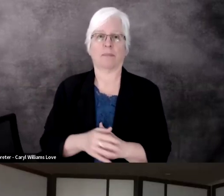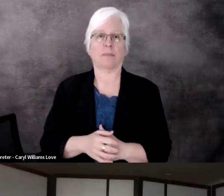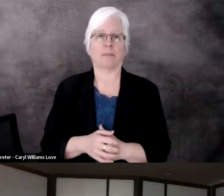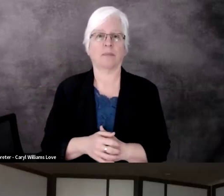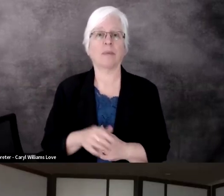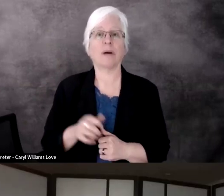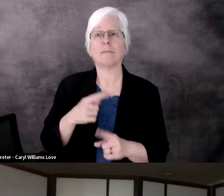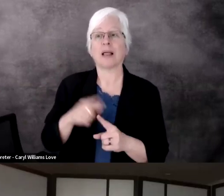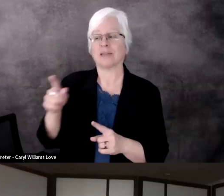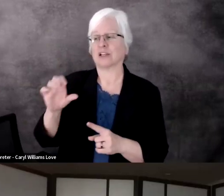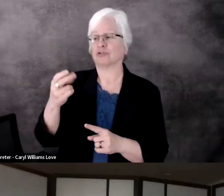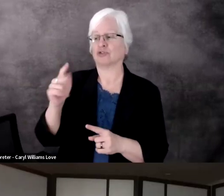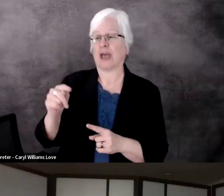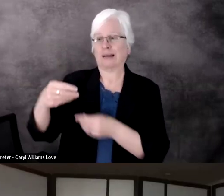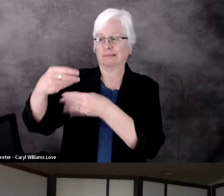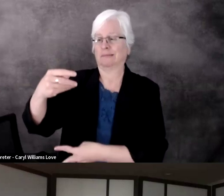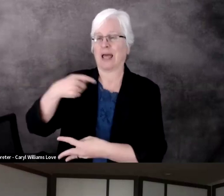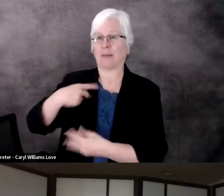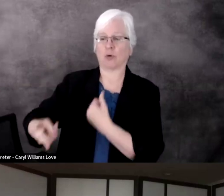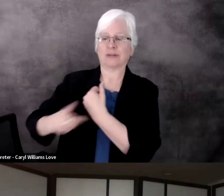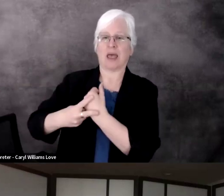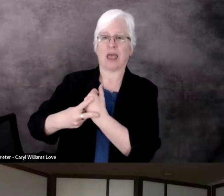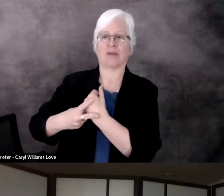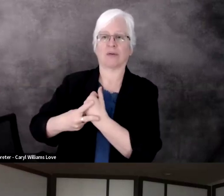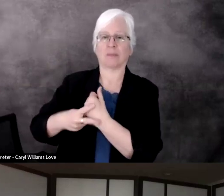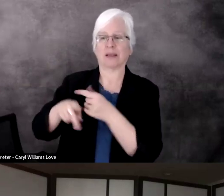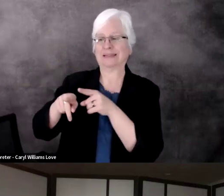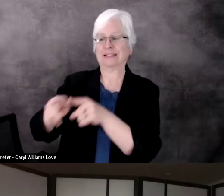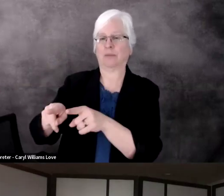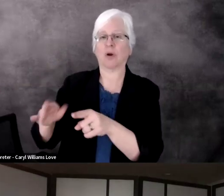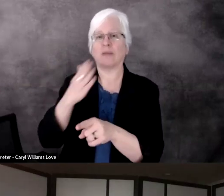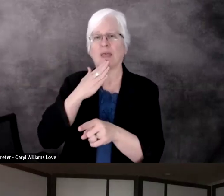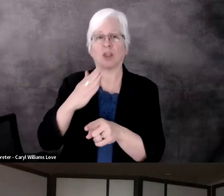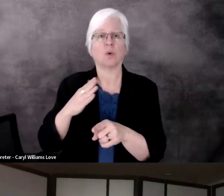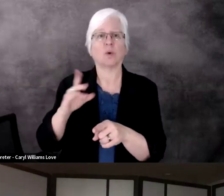too, because we have some of those good chat messages along the same lines as well. Thanks, Dylan. Darcy.